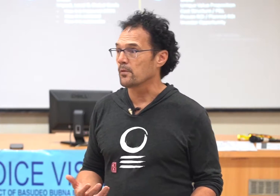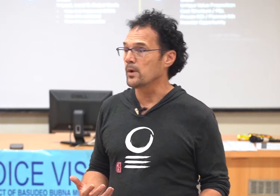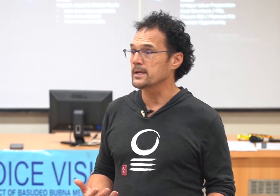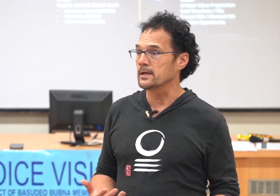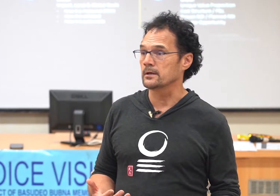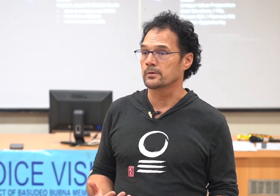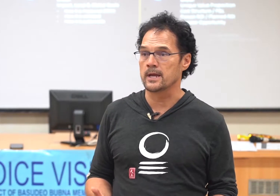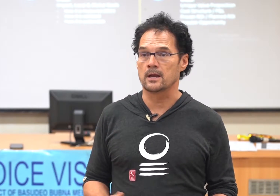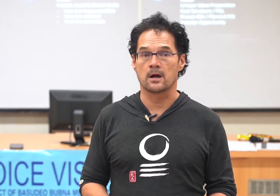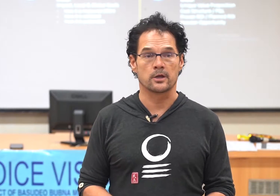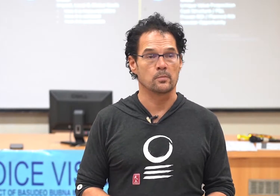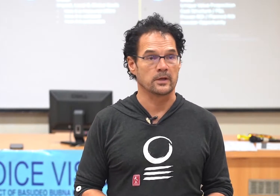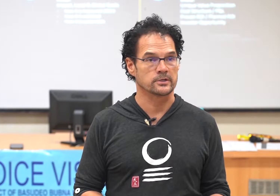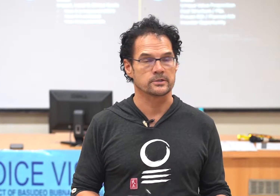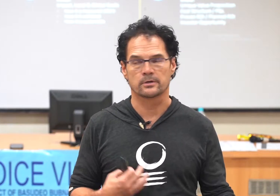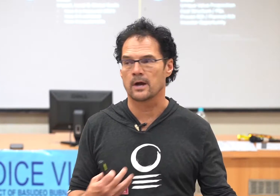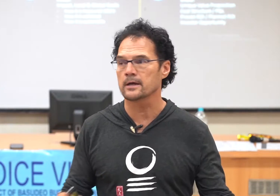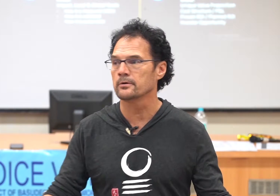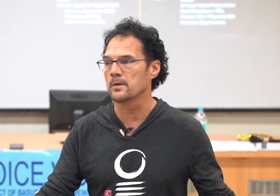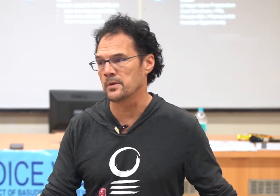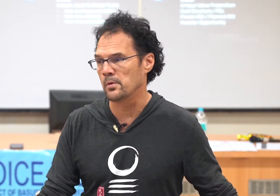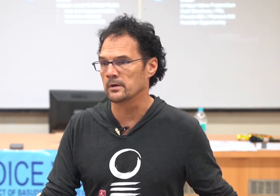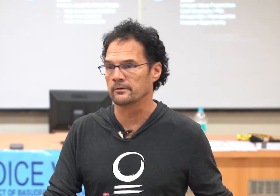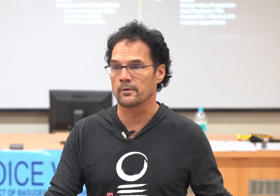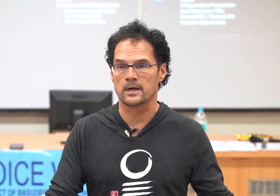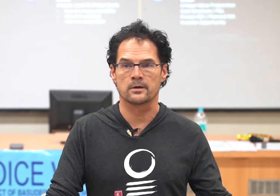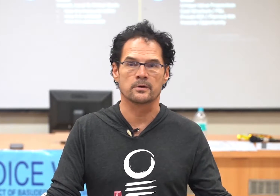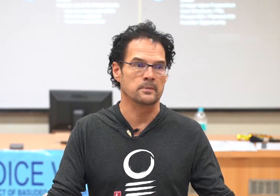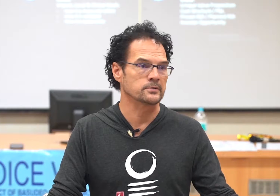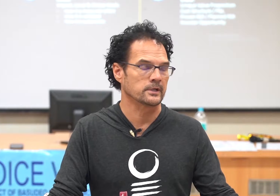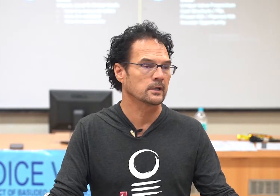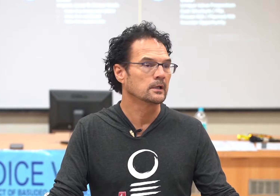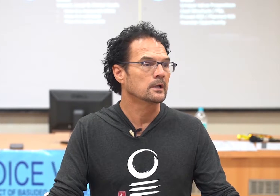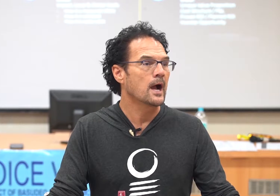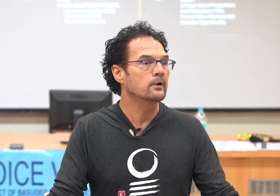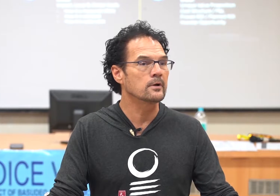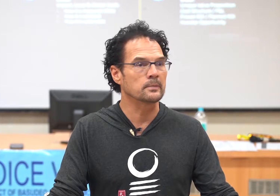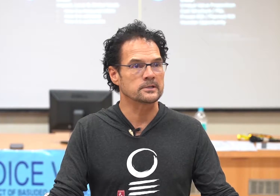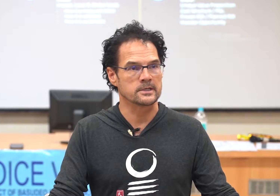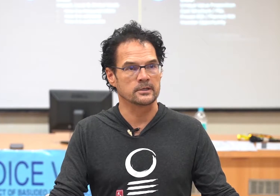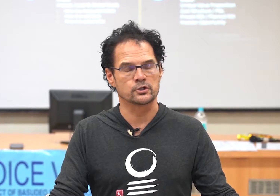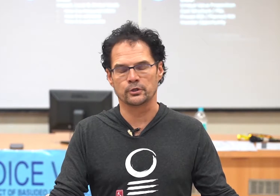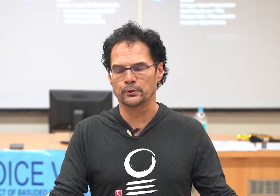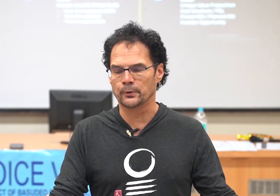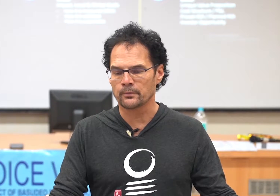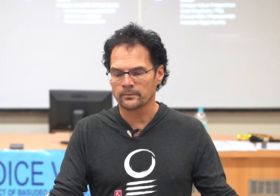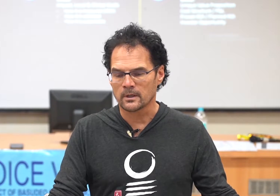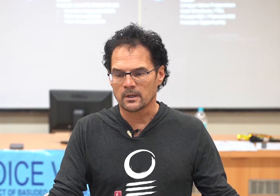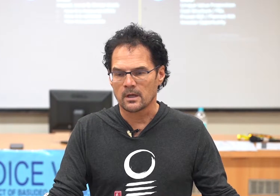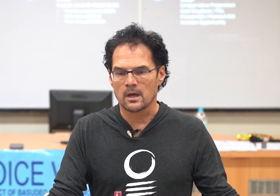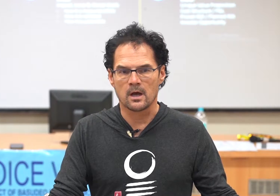If we can create audio pitches, so I grew up in the world of radio and music. I grew up listening to